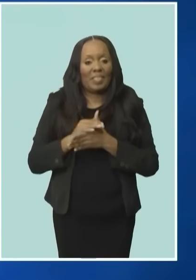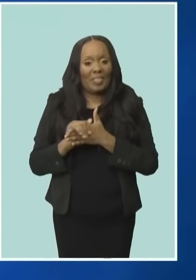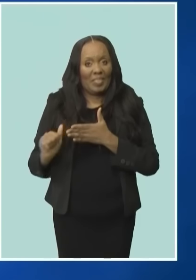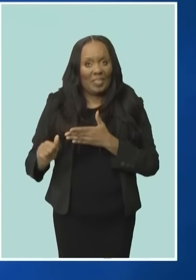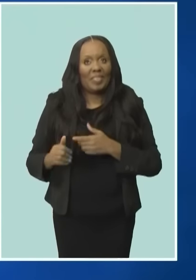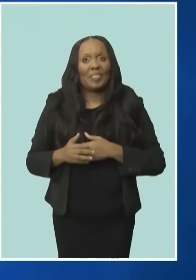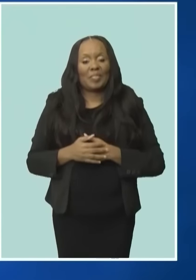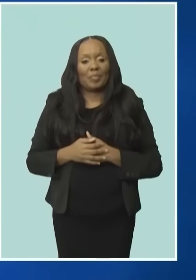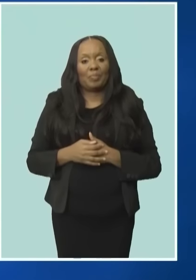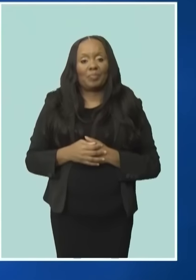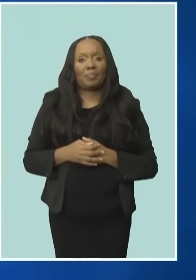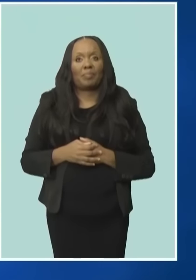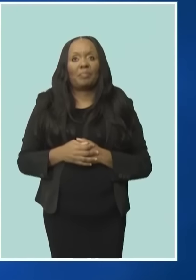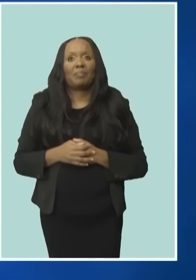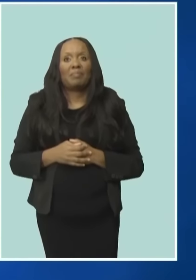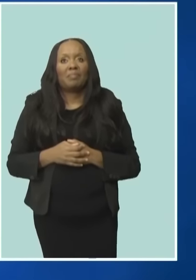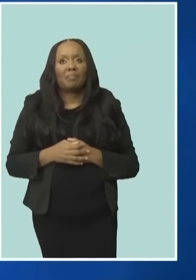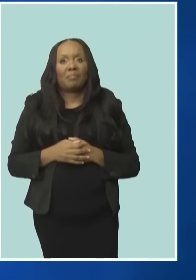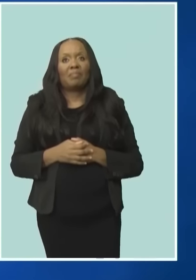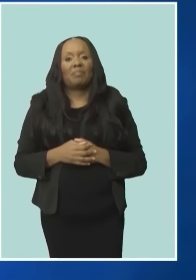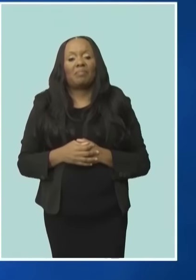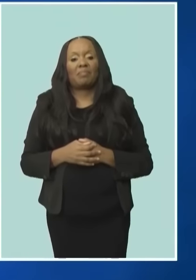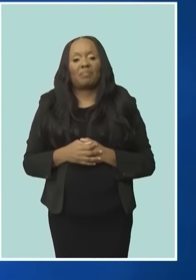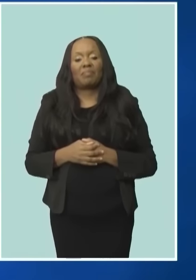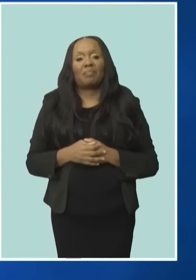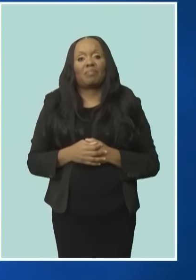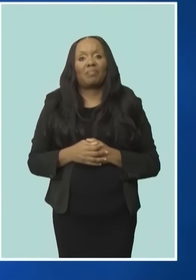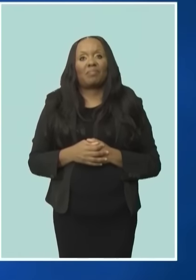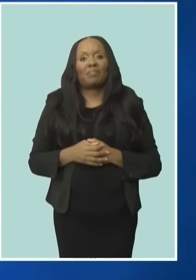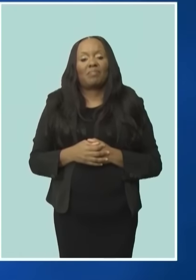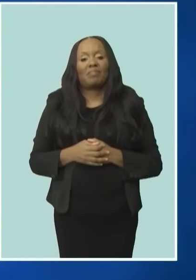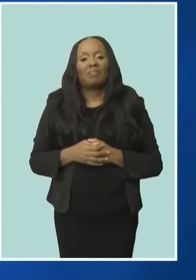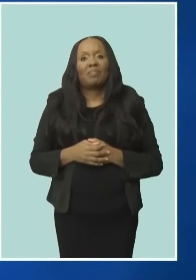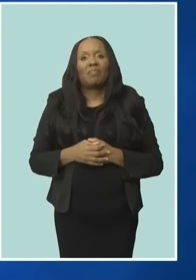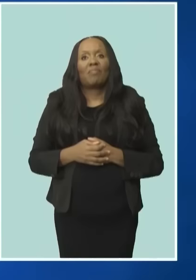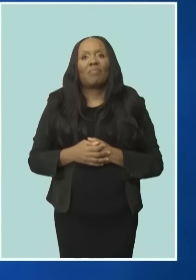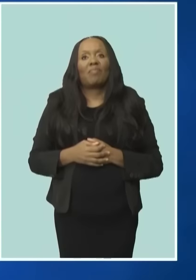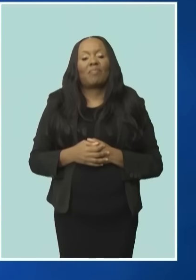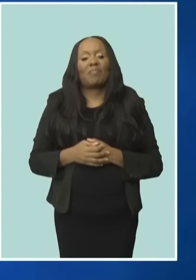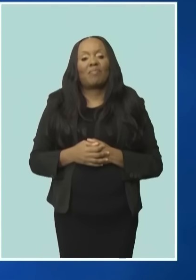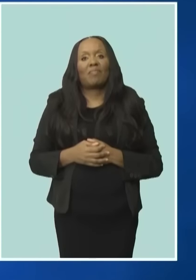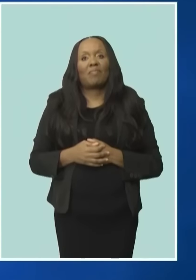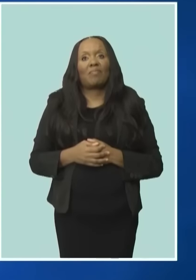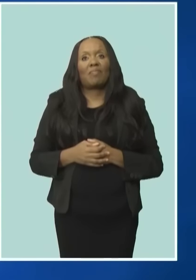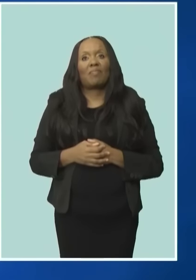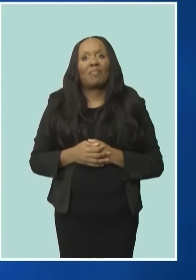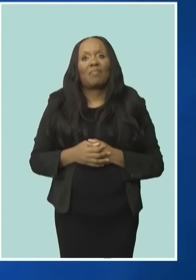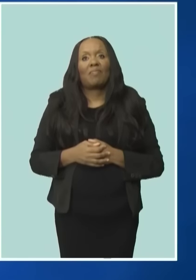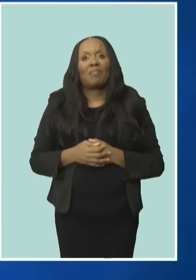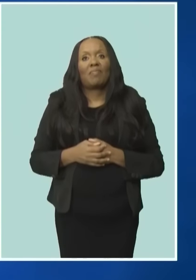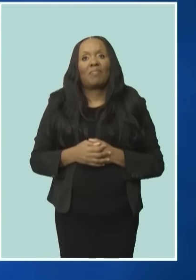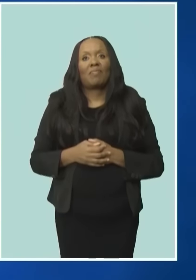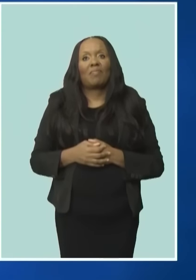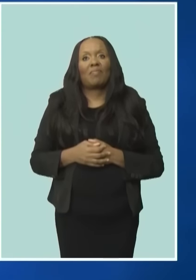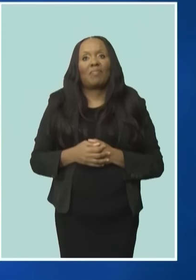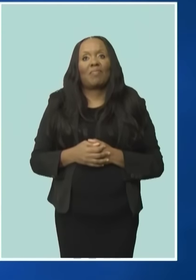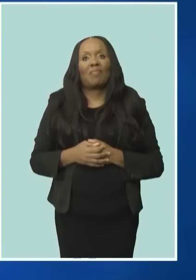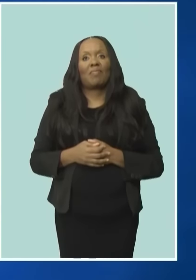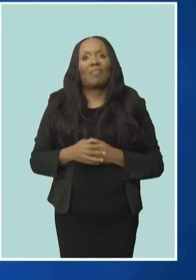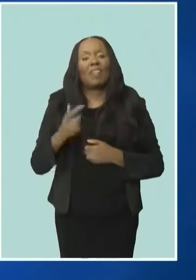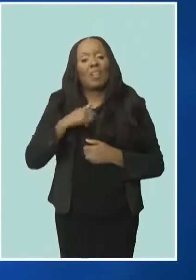And I'm going to ask in a very kind way for Barbados 5,000 to